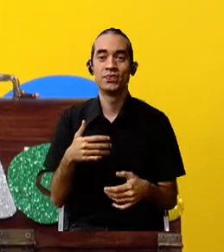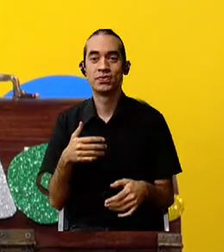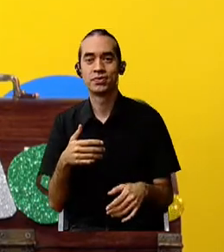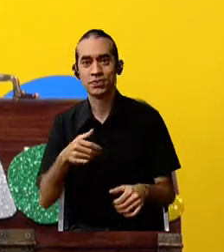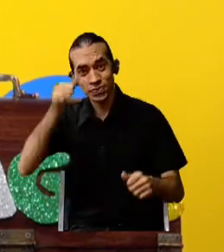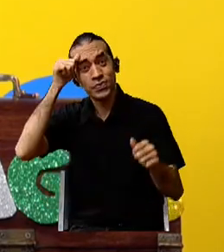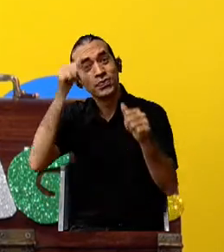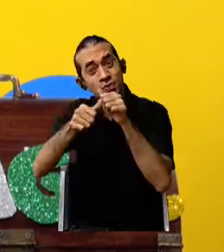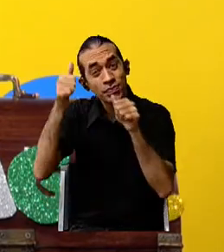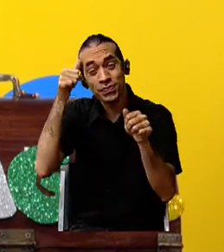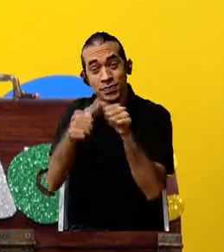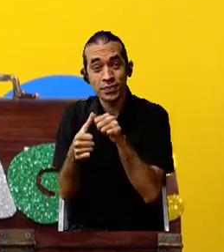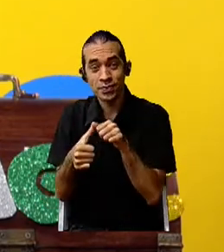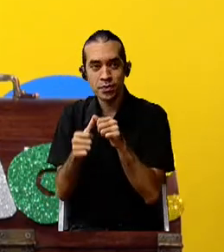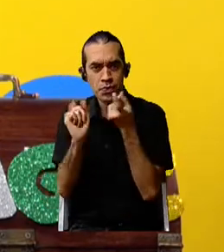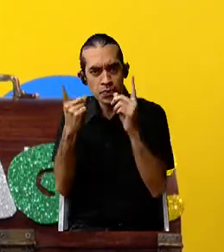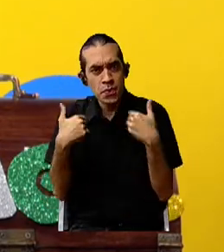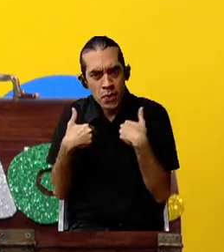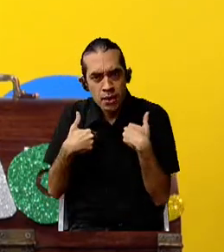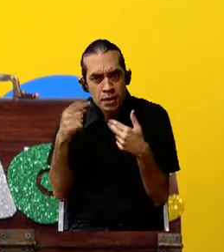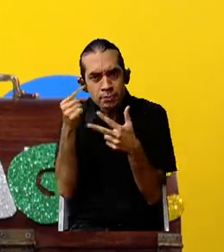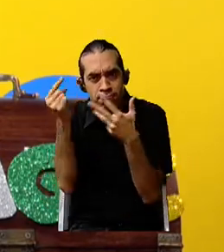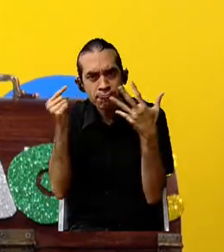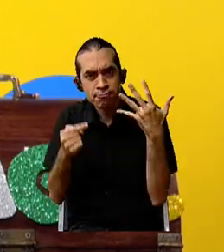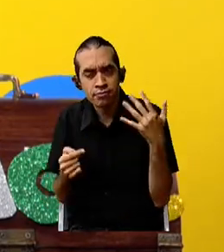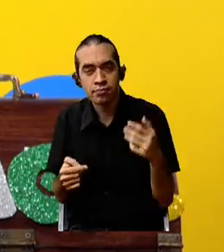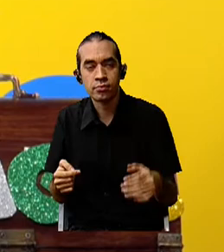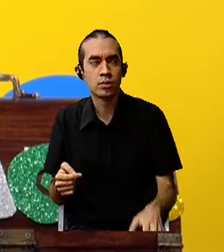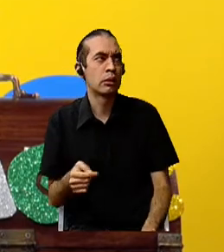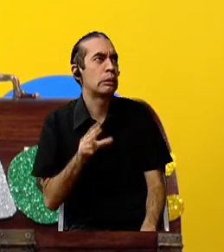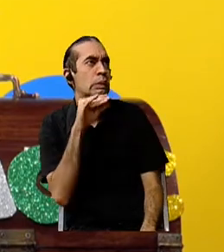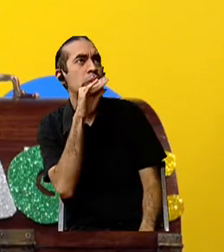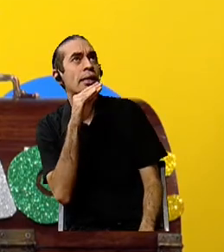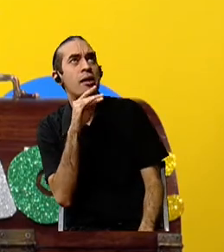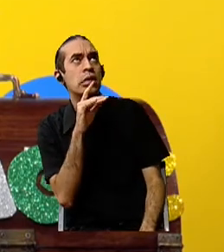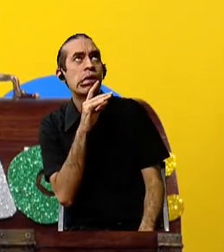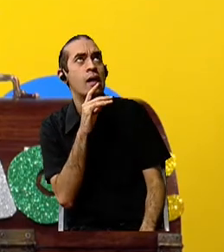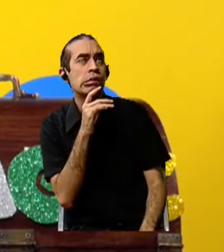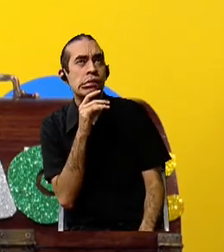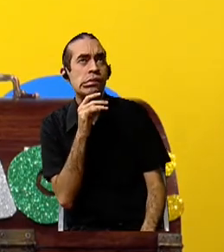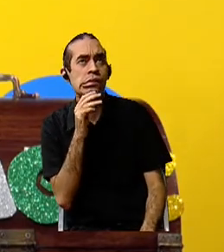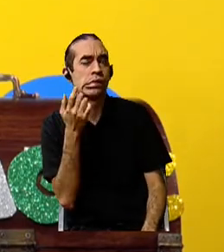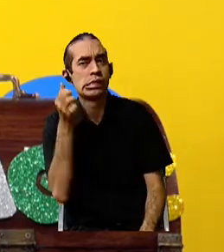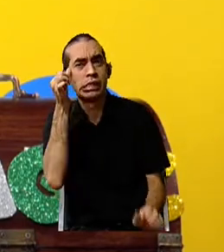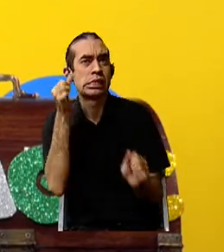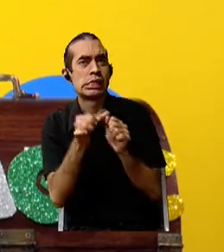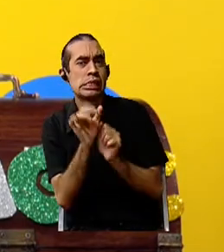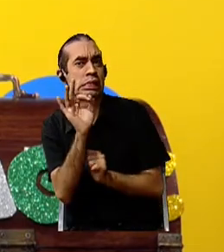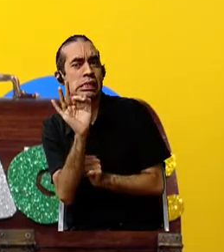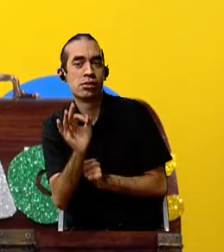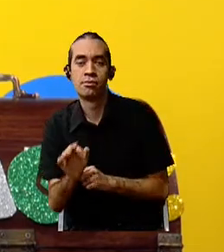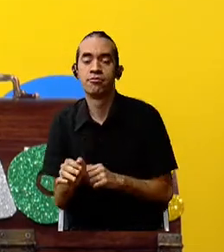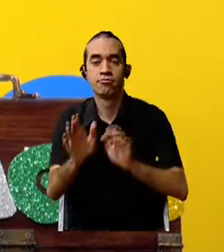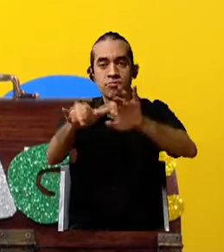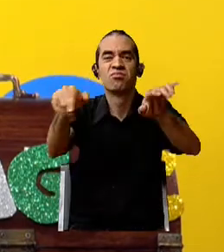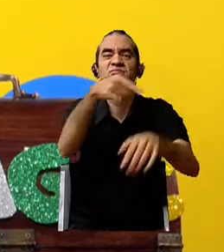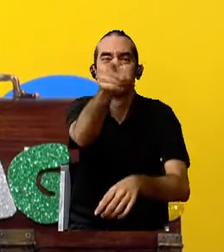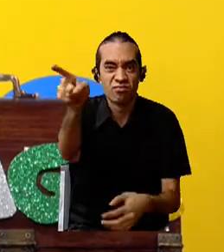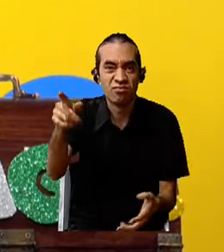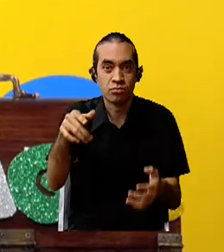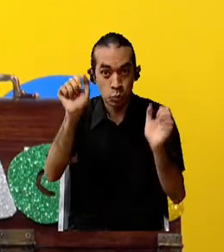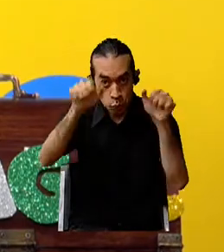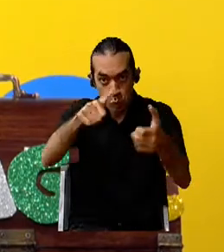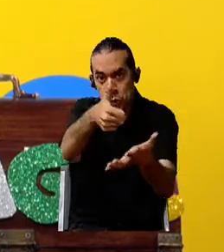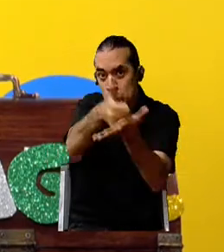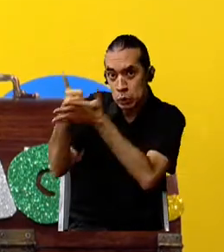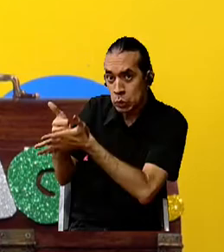Did you remember what animals they have? I don't think so. Okay, friends at home, can you